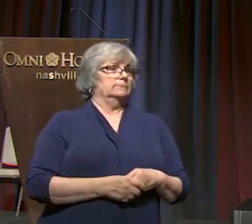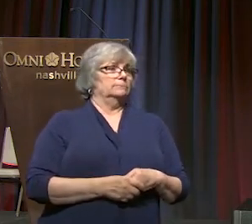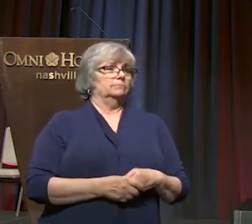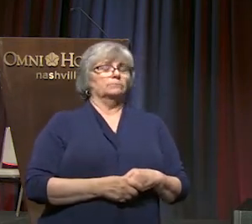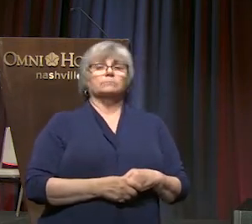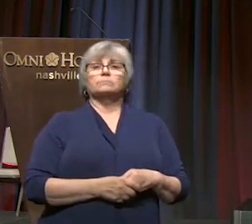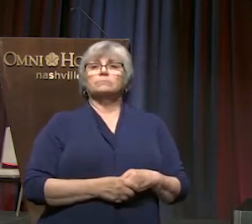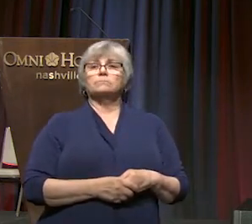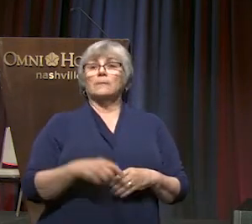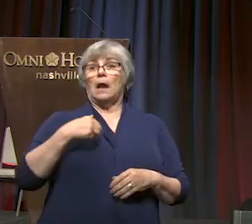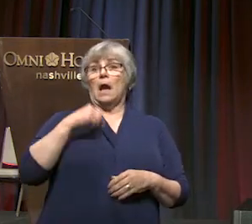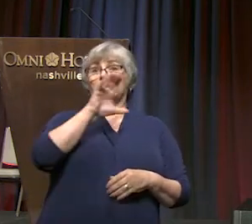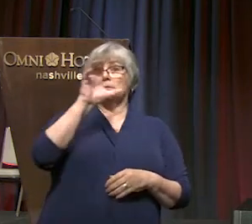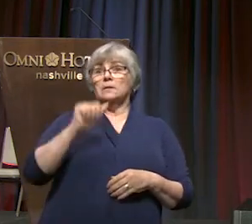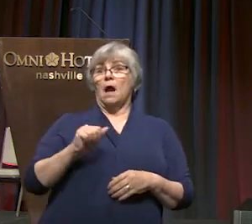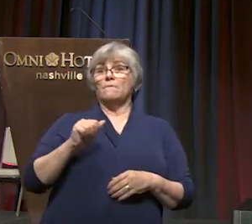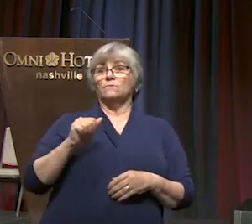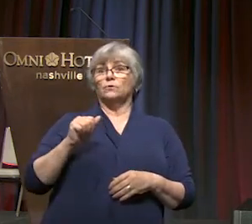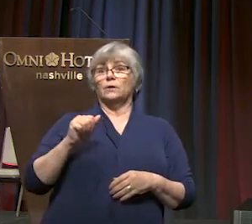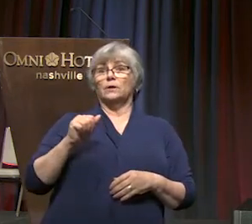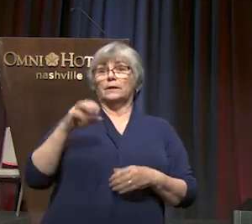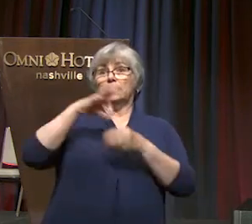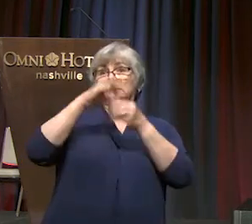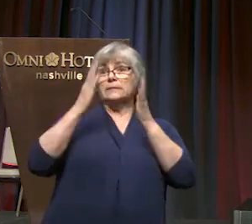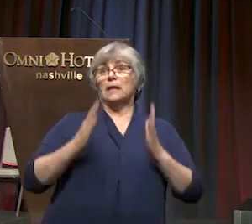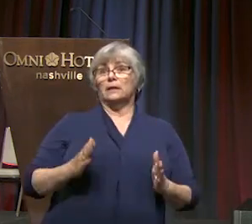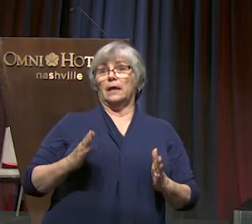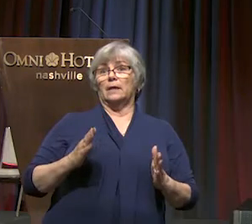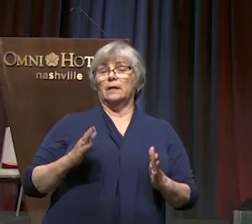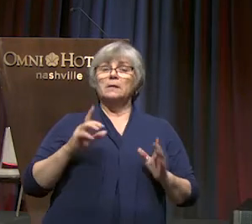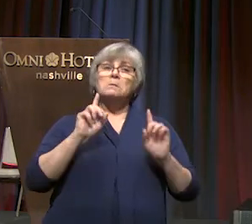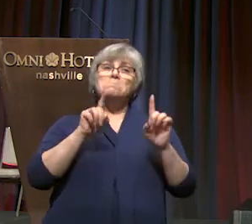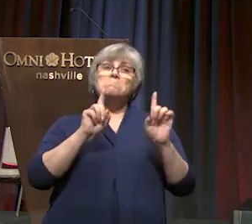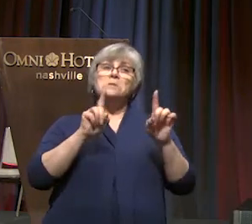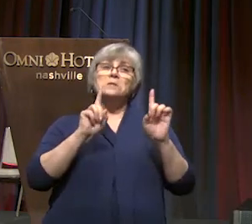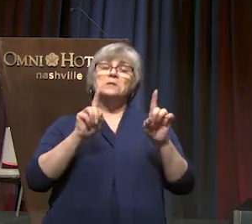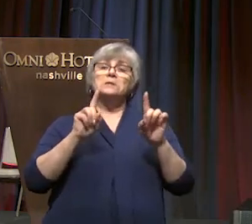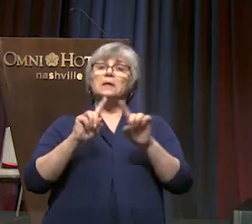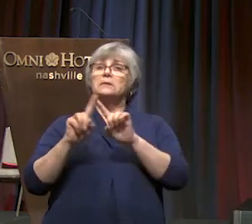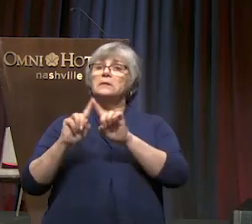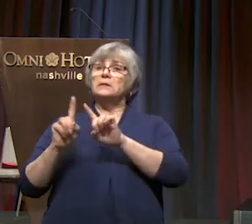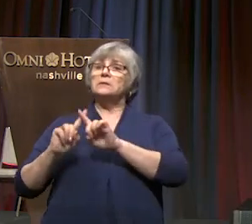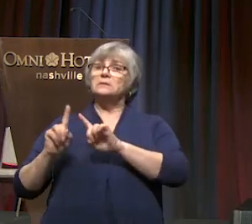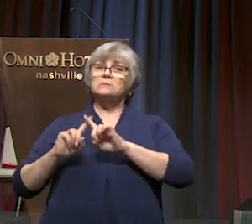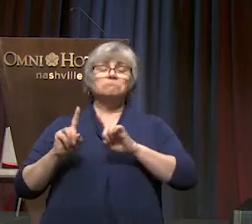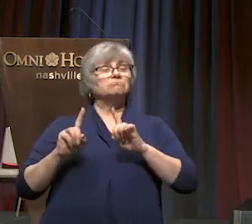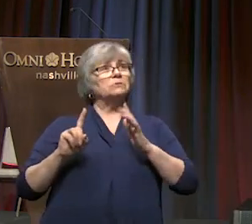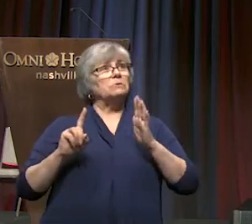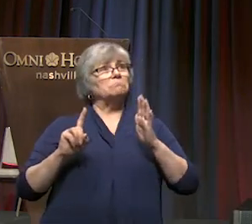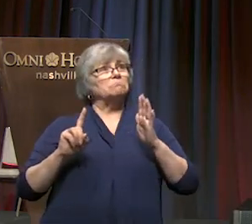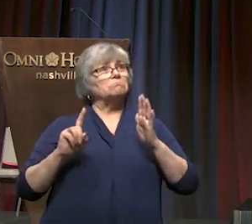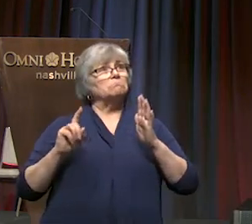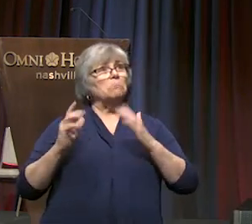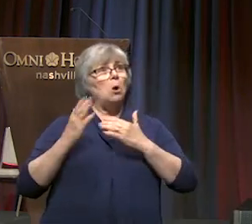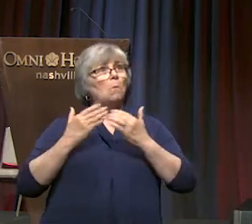As an African delegate, I've been attending this is almost